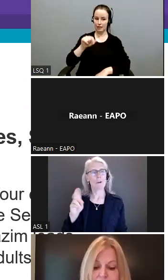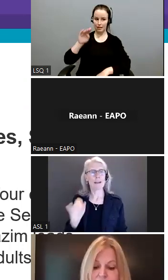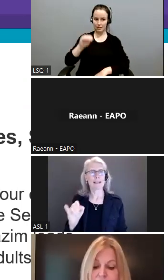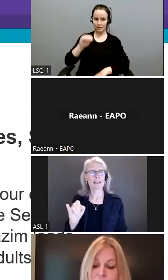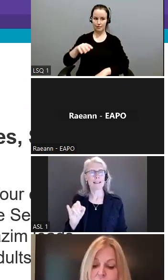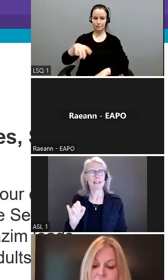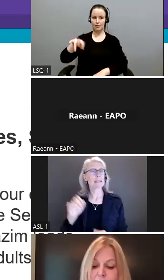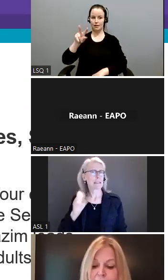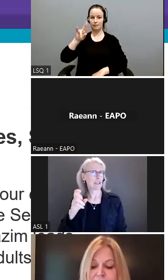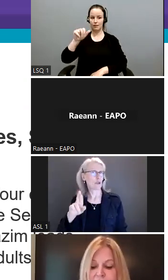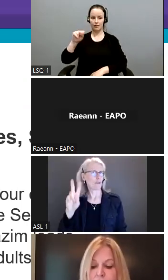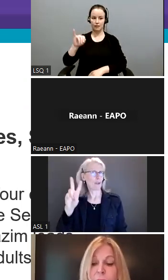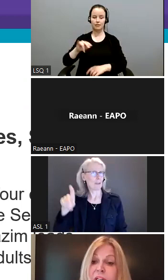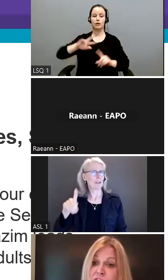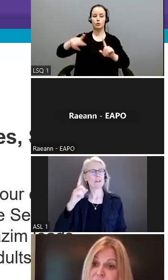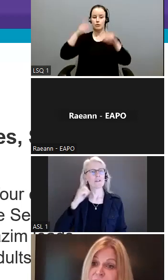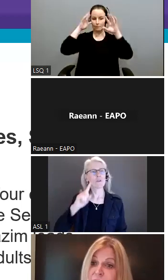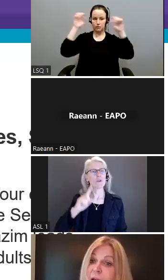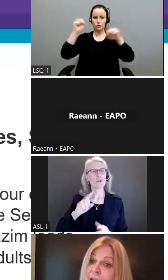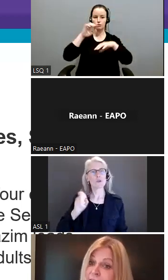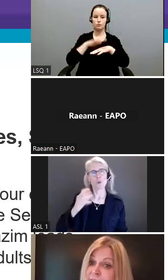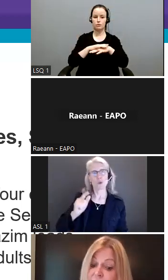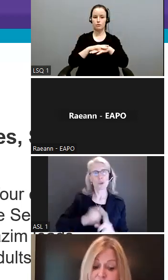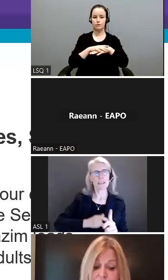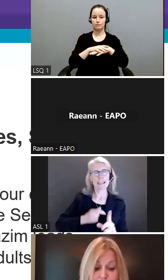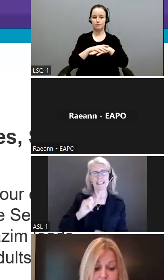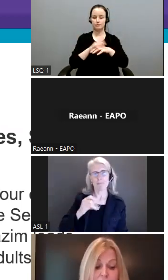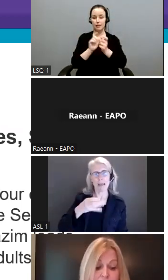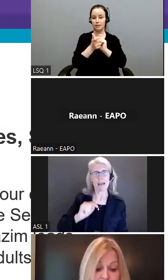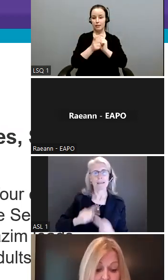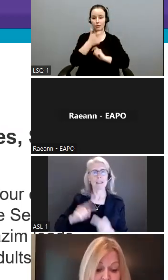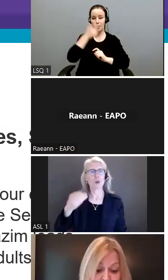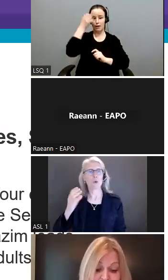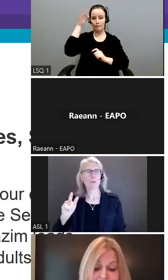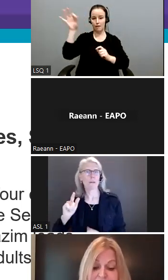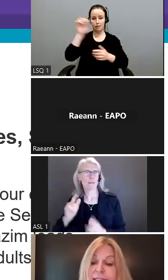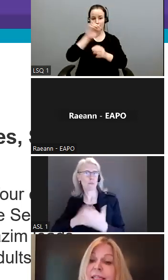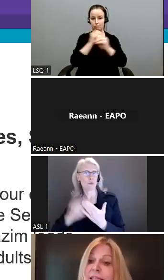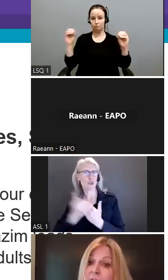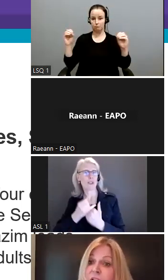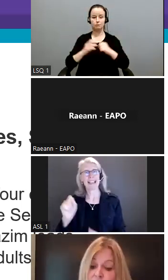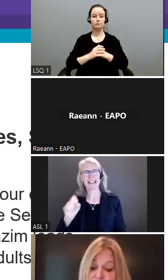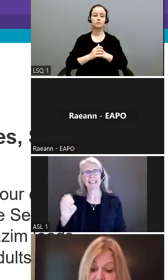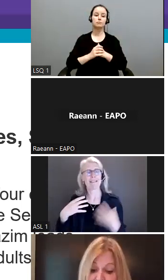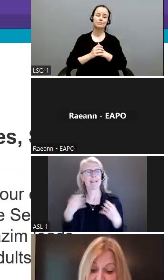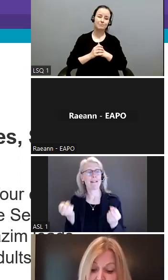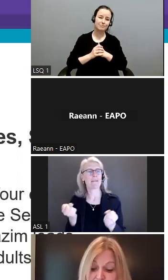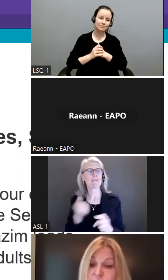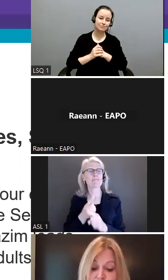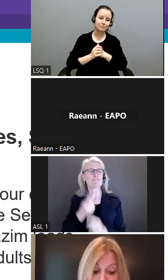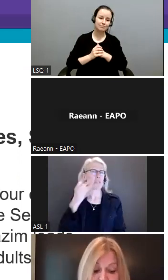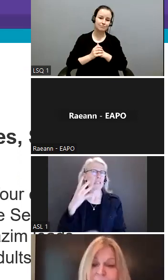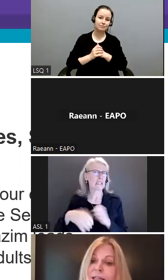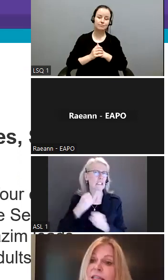President, Social Impacts and Global Initiatives at SE Health. Dr. Virani is a seasoned healthcare professional with